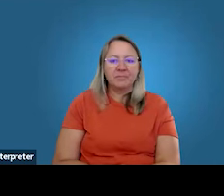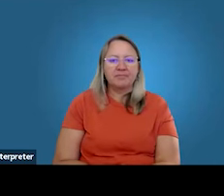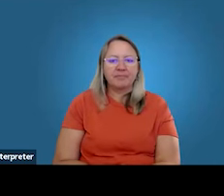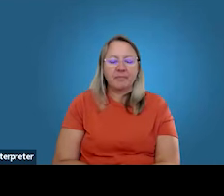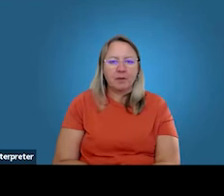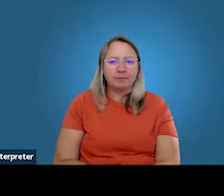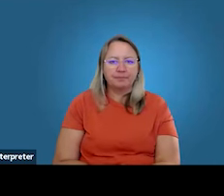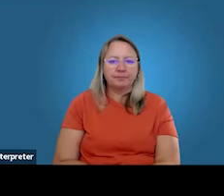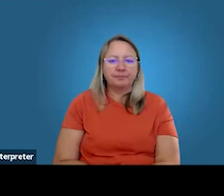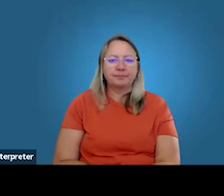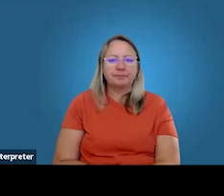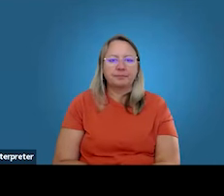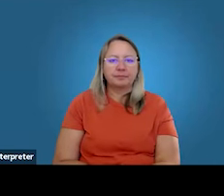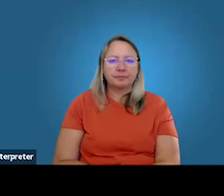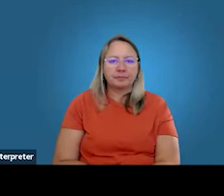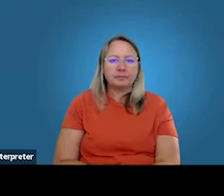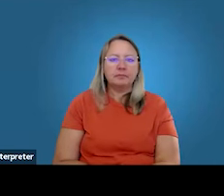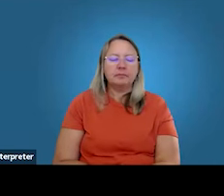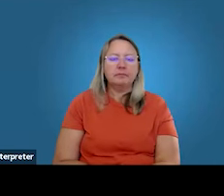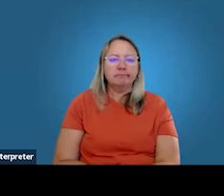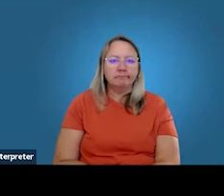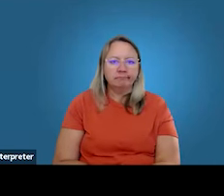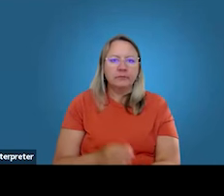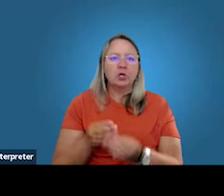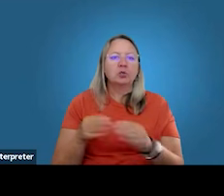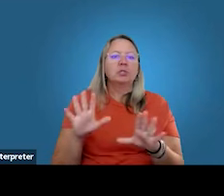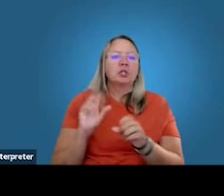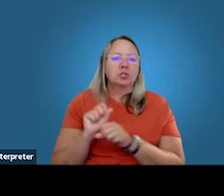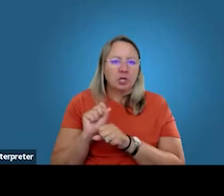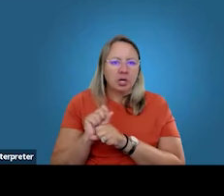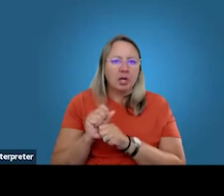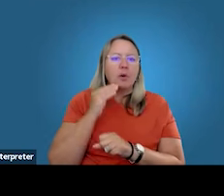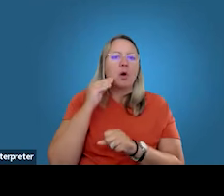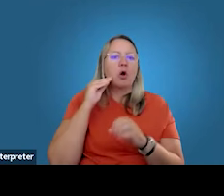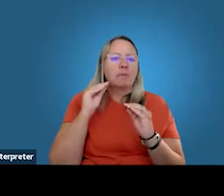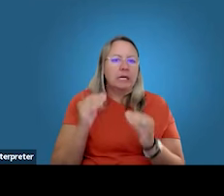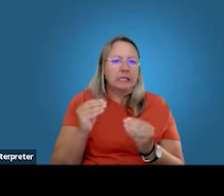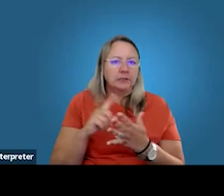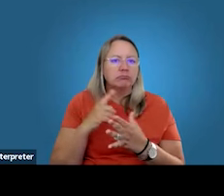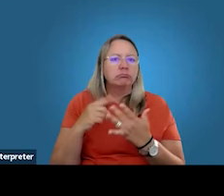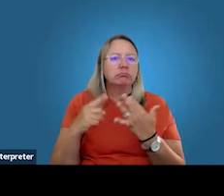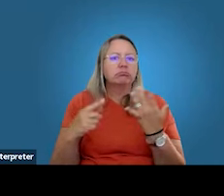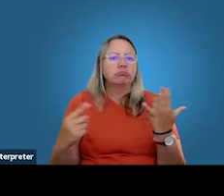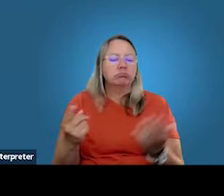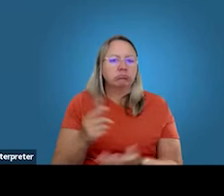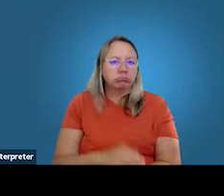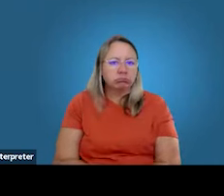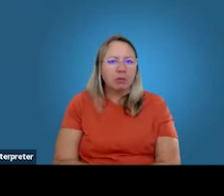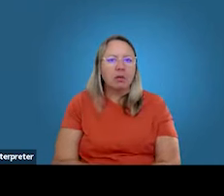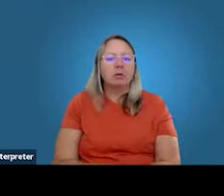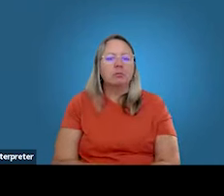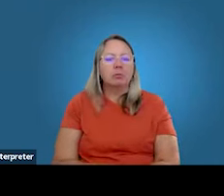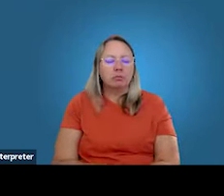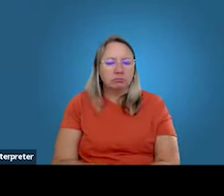Okay, people worried about losing their job, finding themselves homeless, kitchen table issues, getting an advanced degree,